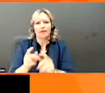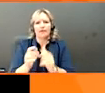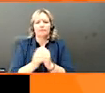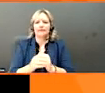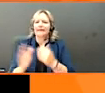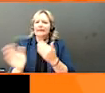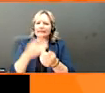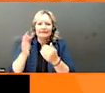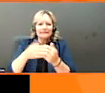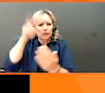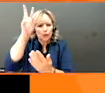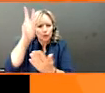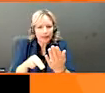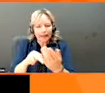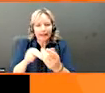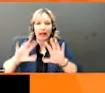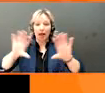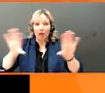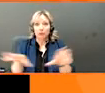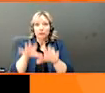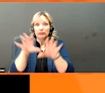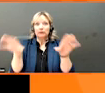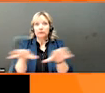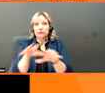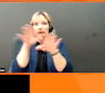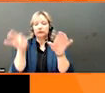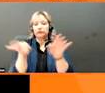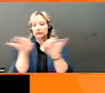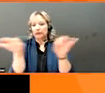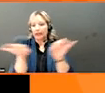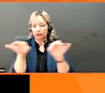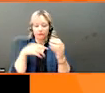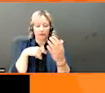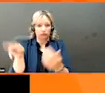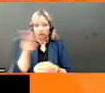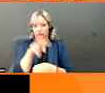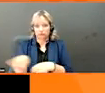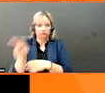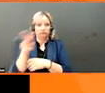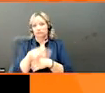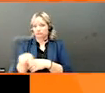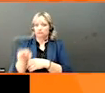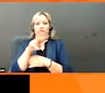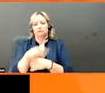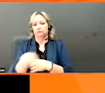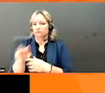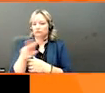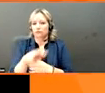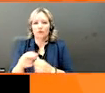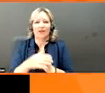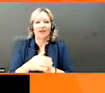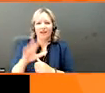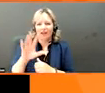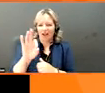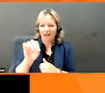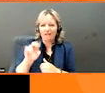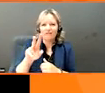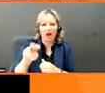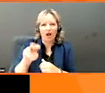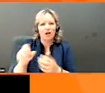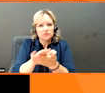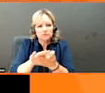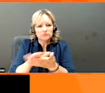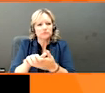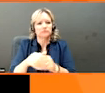just want to make it simple, again, thinking about the reviewer. Where applicable, use page numbers,